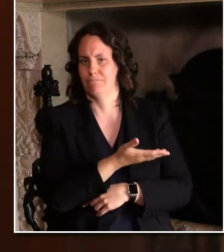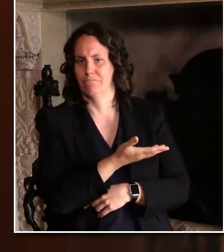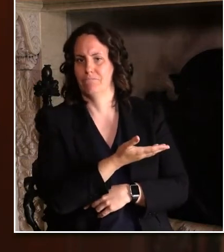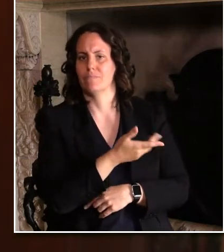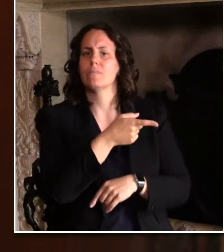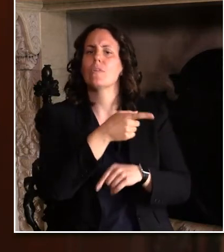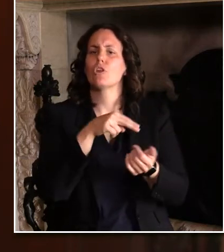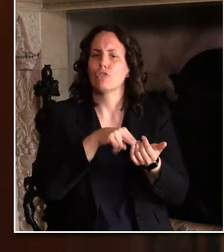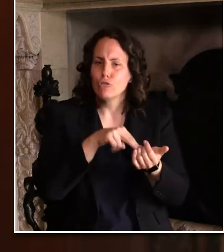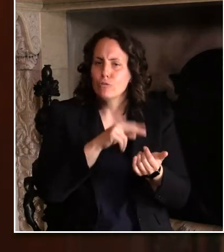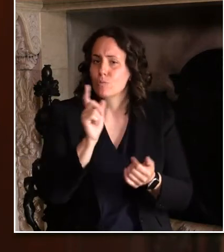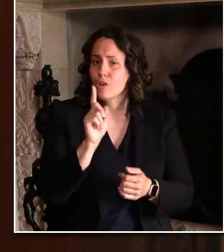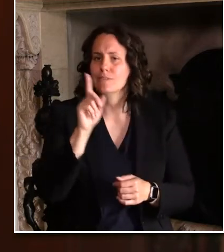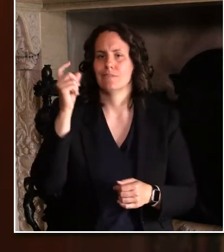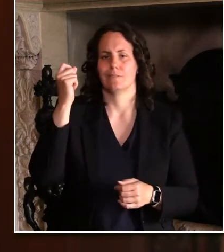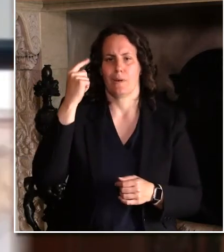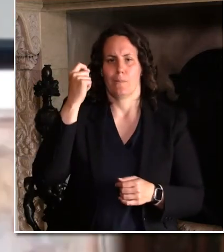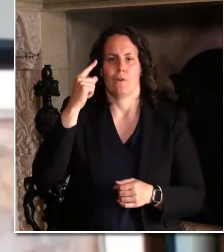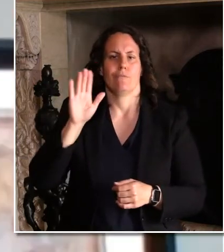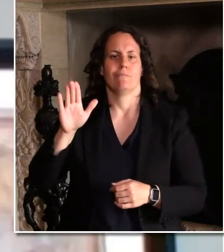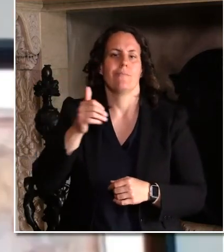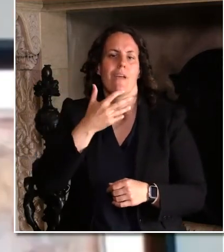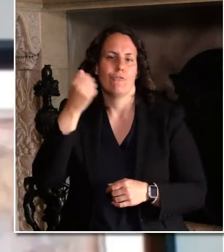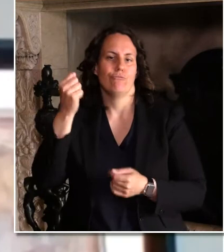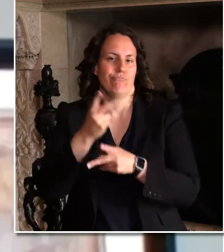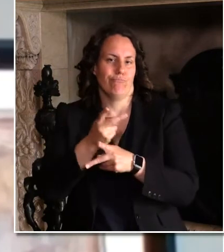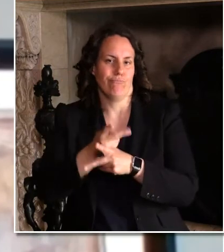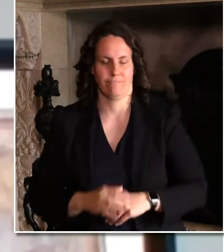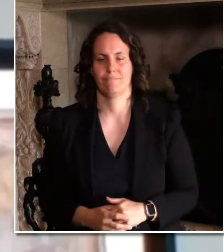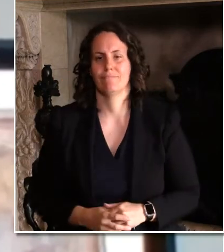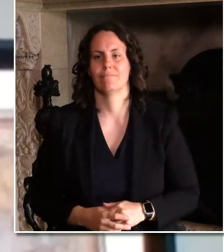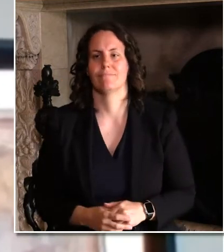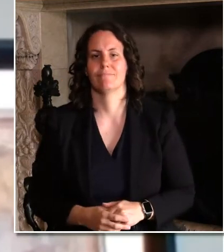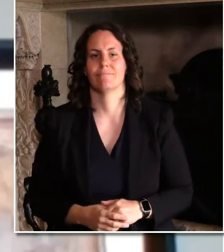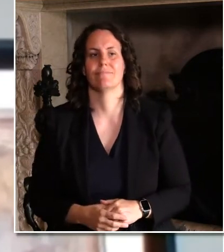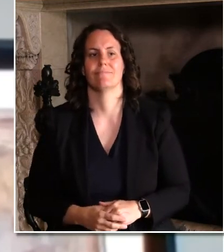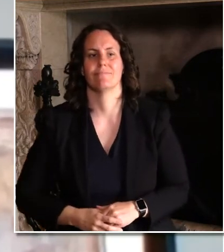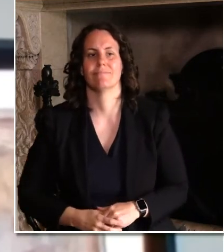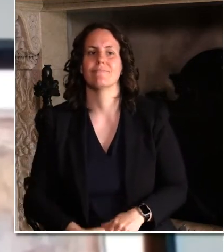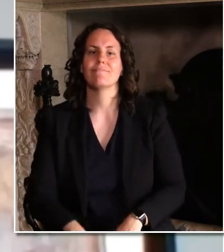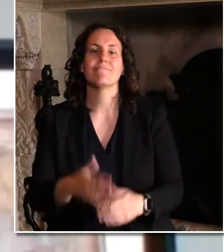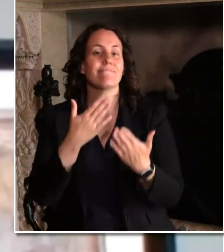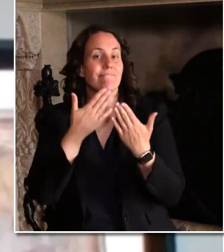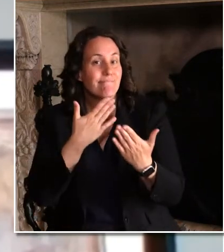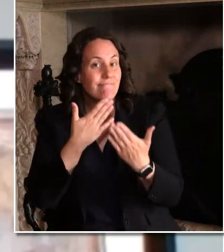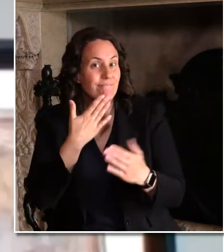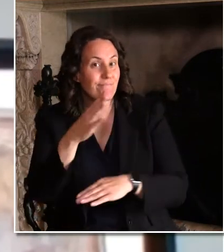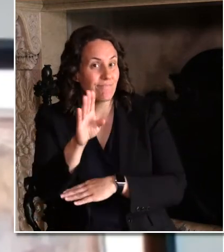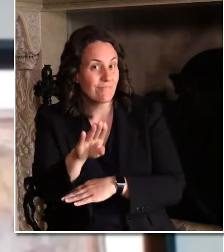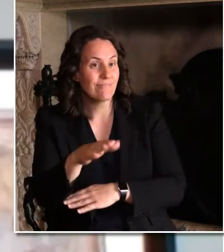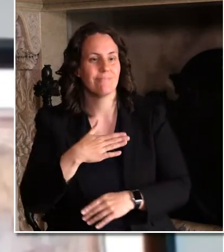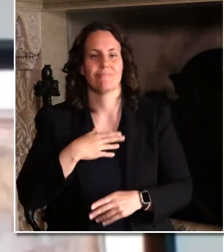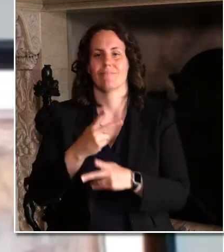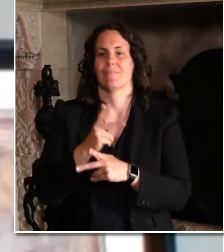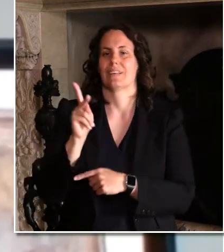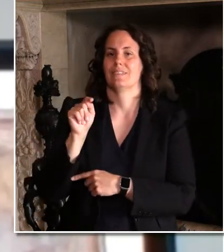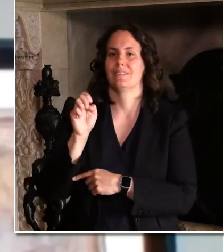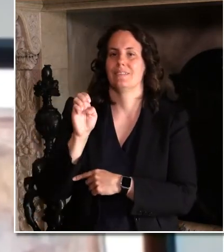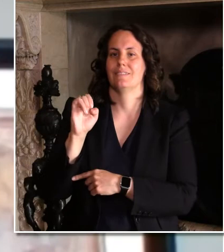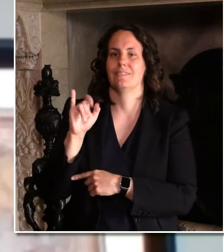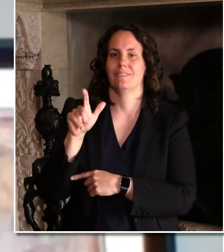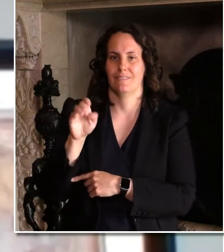Take it away, Katil. Thank you, Governor. Good afternoon. My name is Katil Smith, and I'm proud to work for a long-term